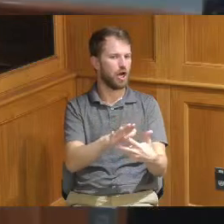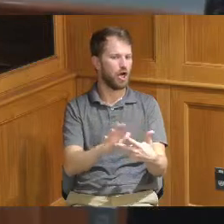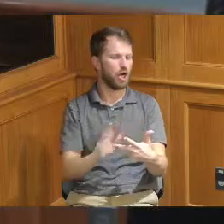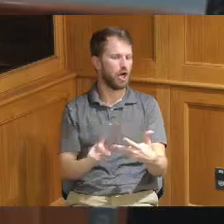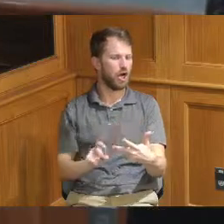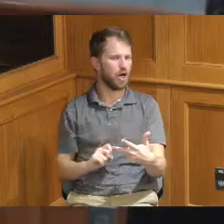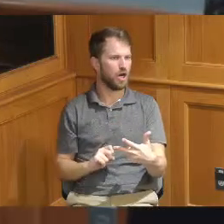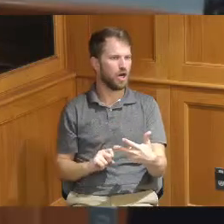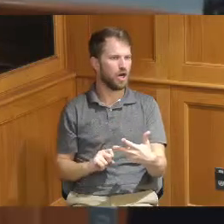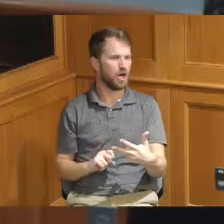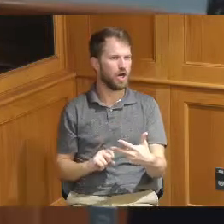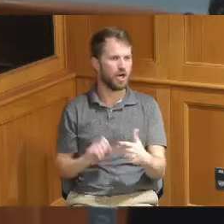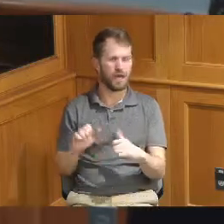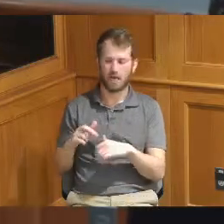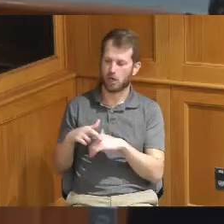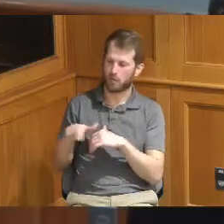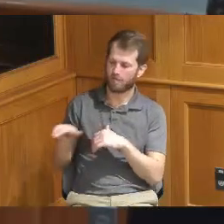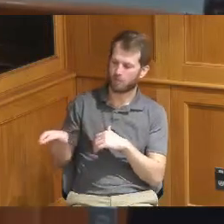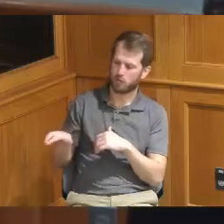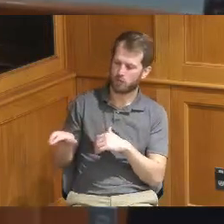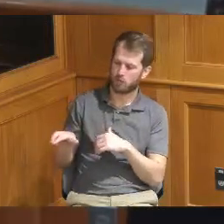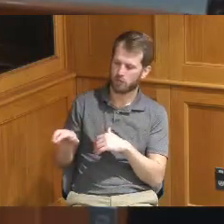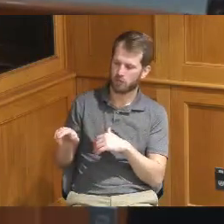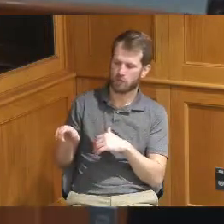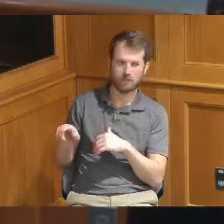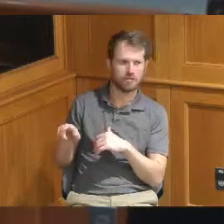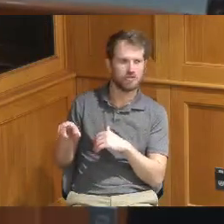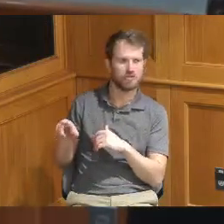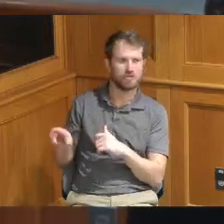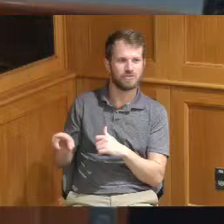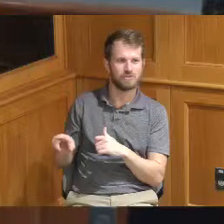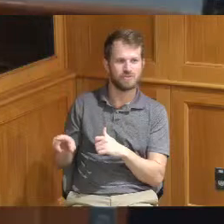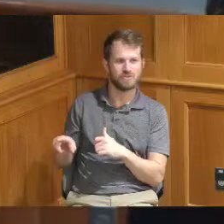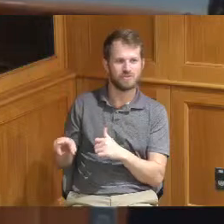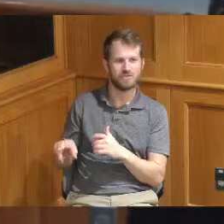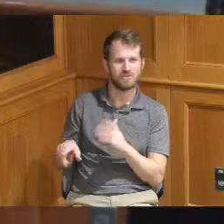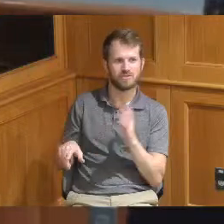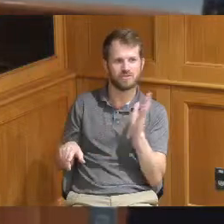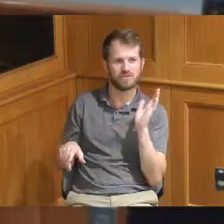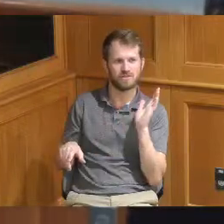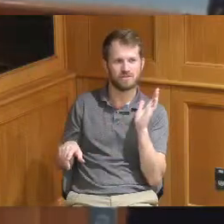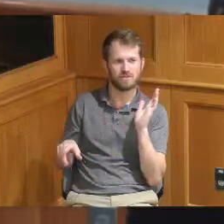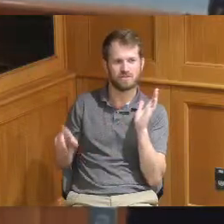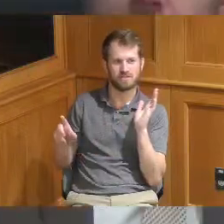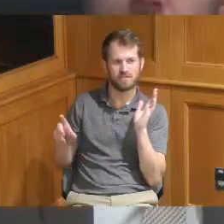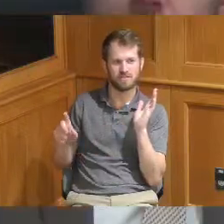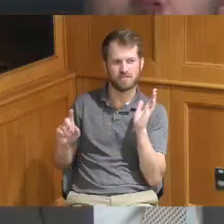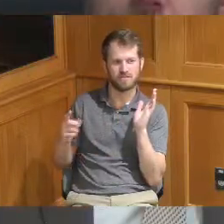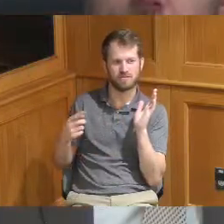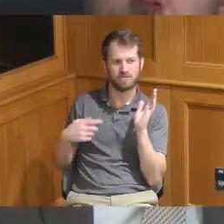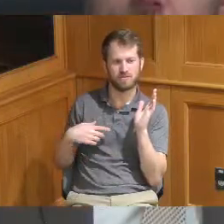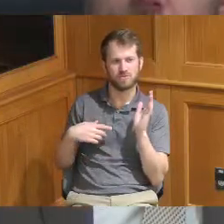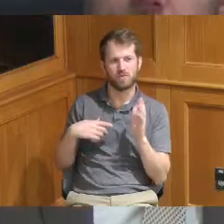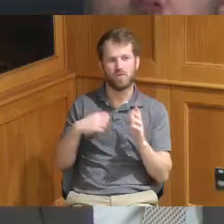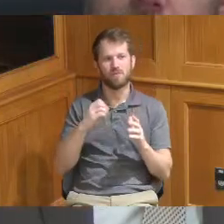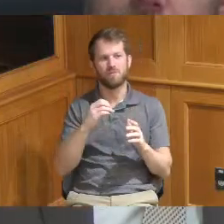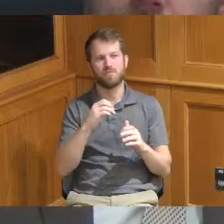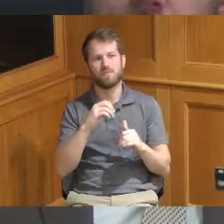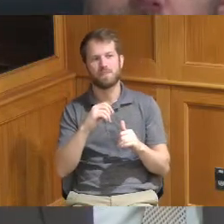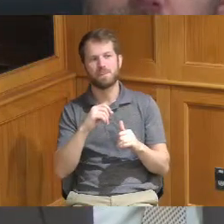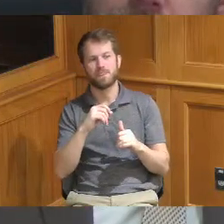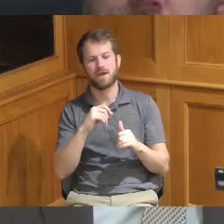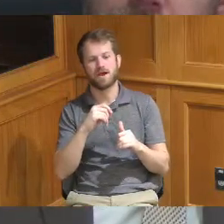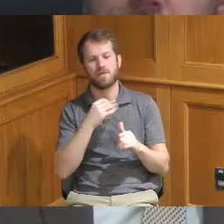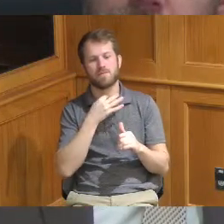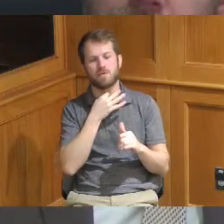We can refer that question to the speakers. Okay, very good. And then I'm wondering also